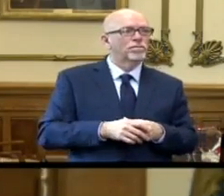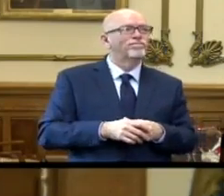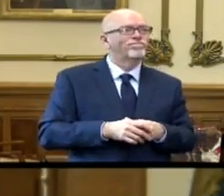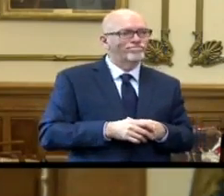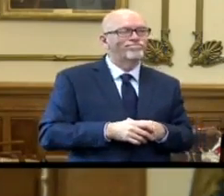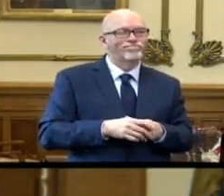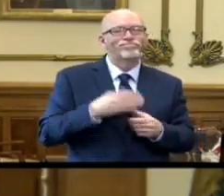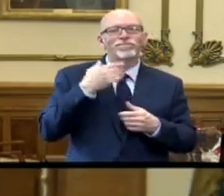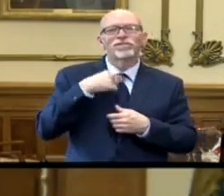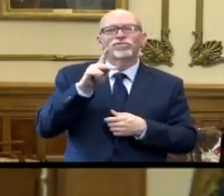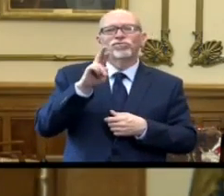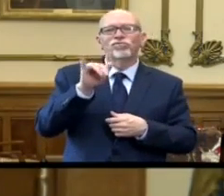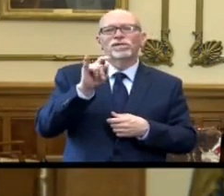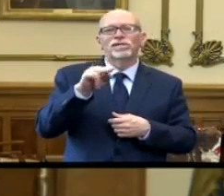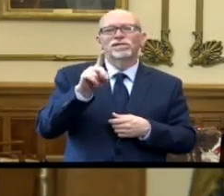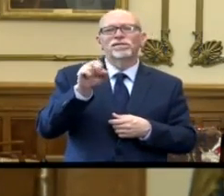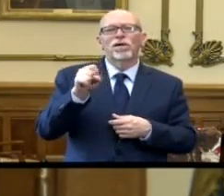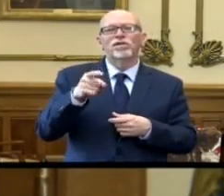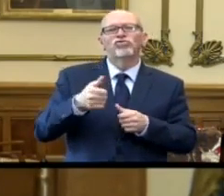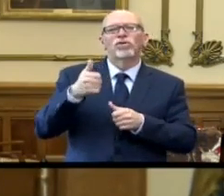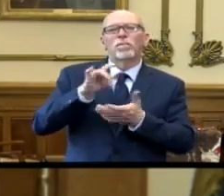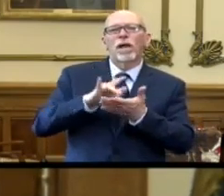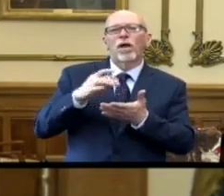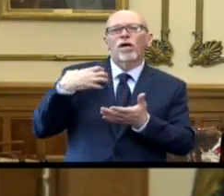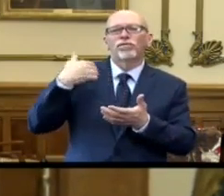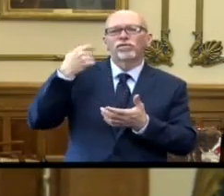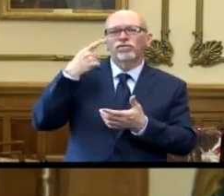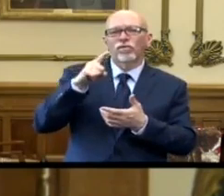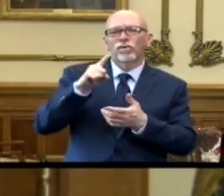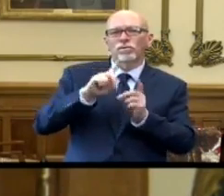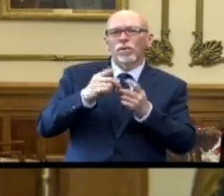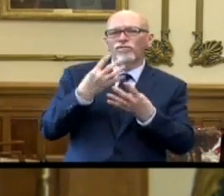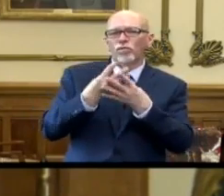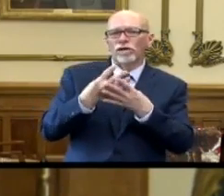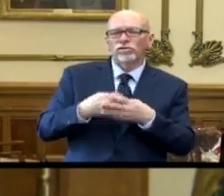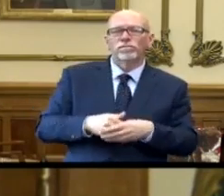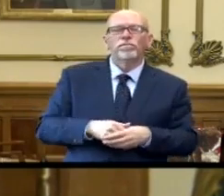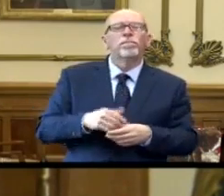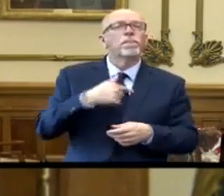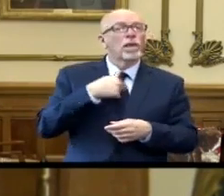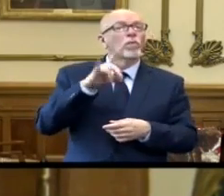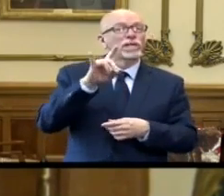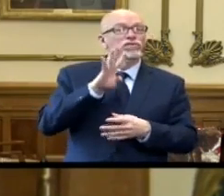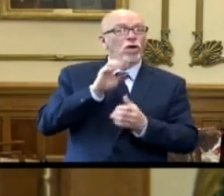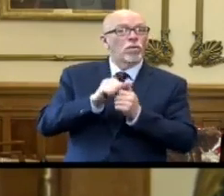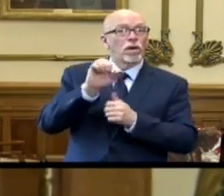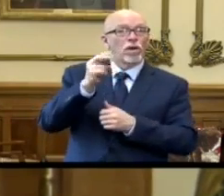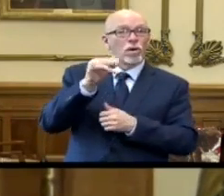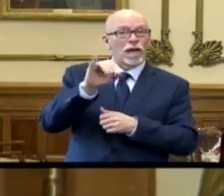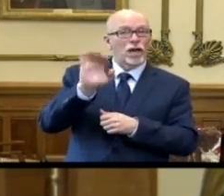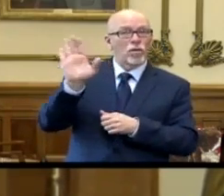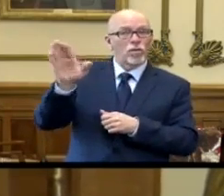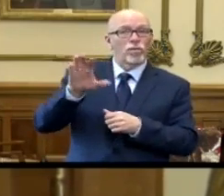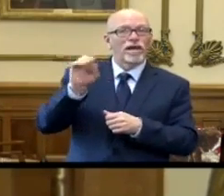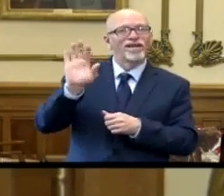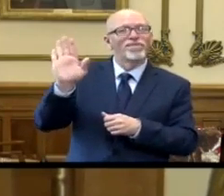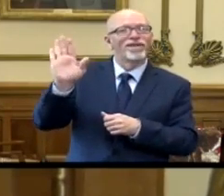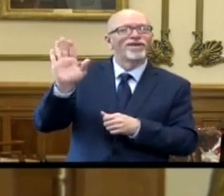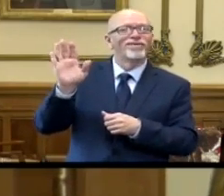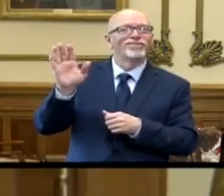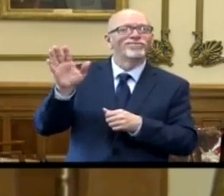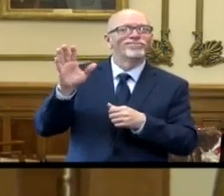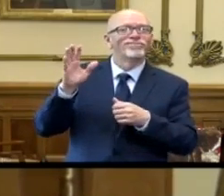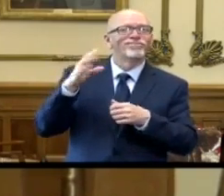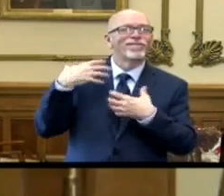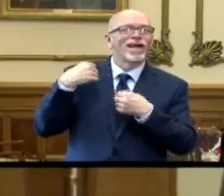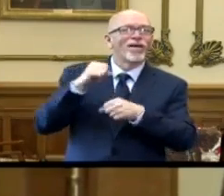Thank you. Kristen Doss, Chief Medical Officer for Indiana Department of Correction. We did talk to Ohio and their health authority